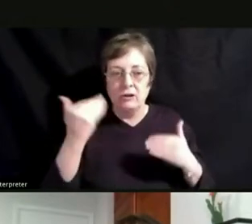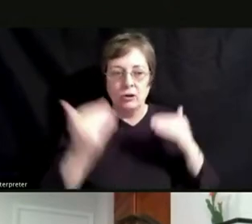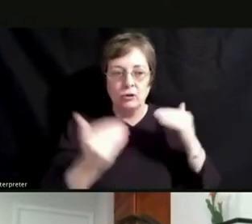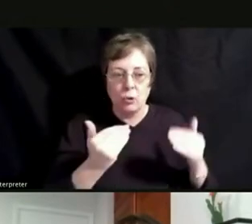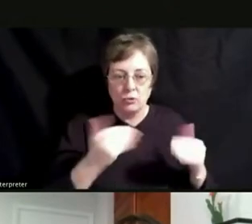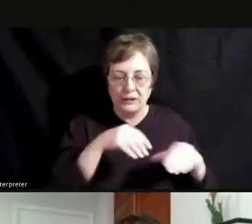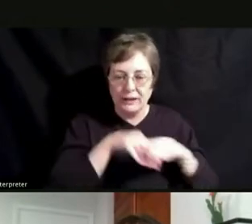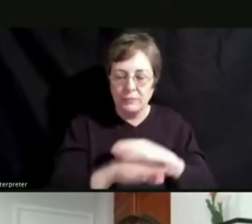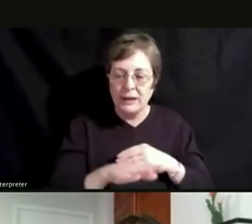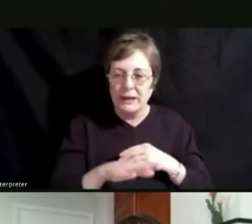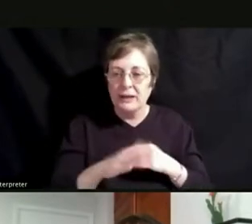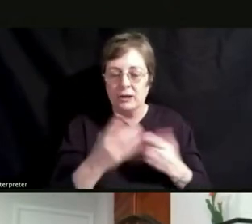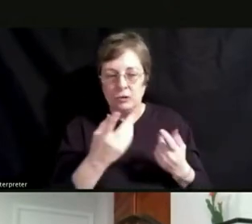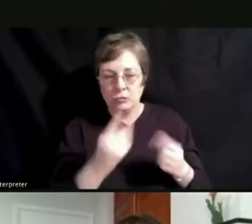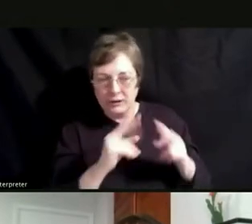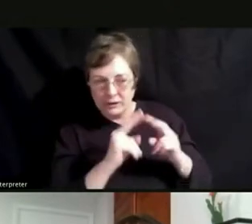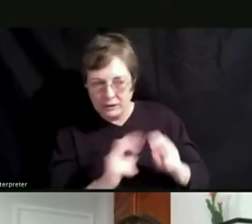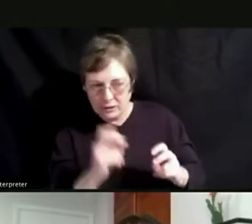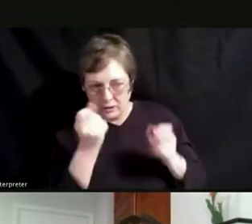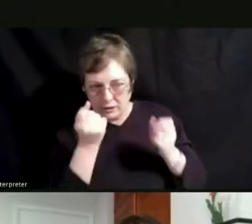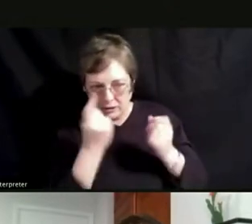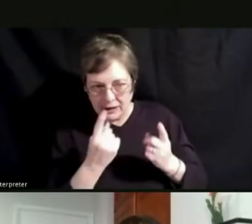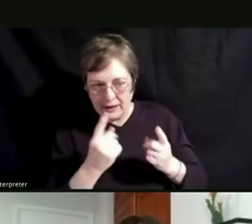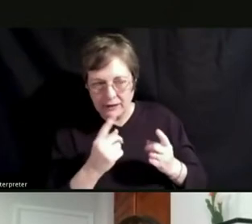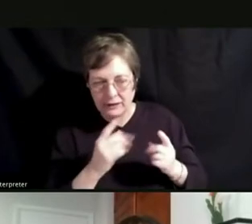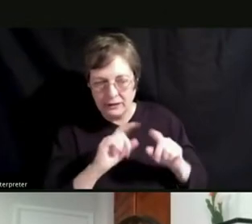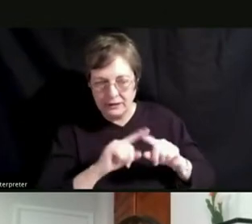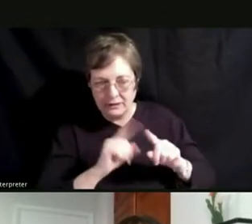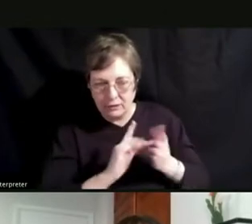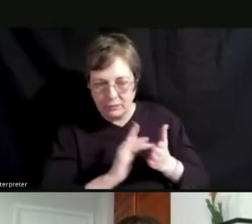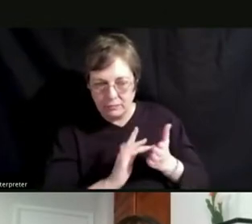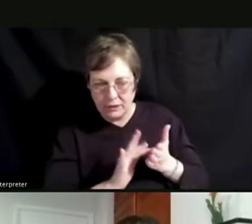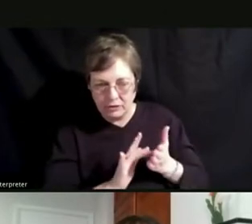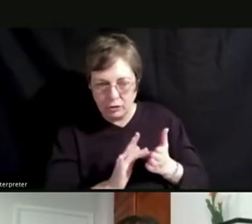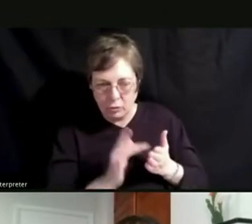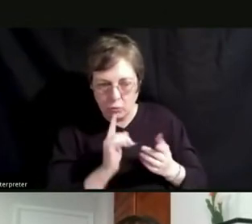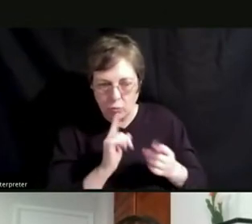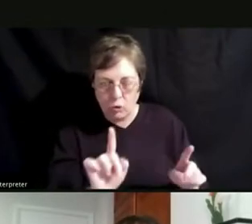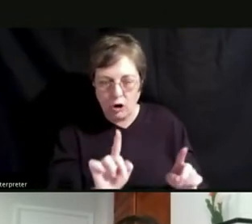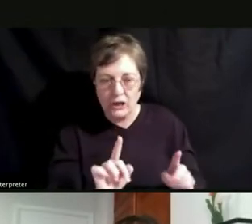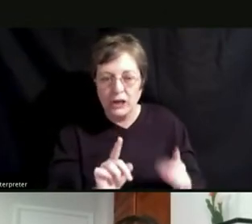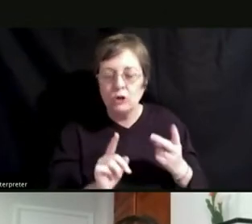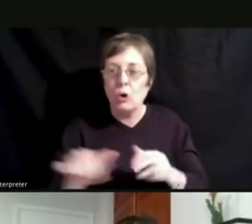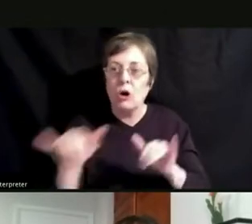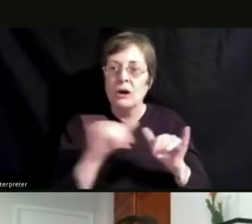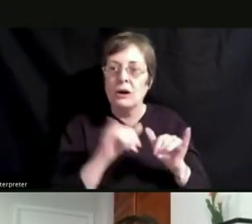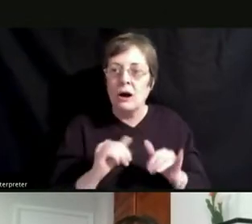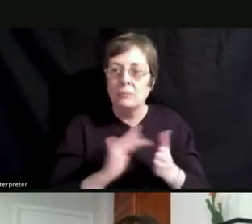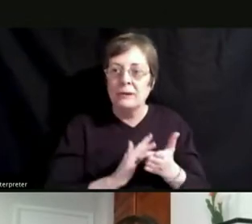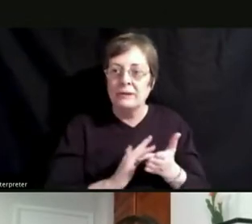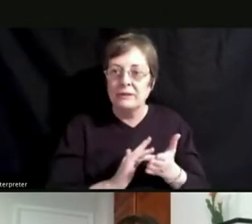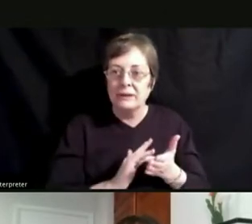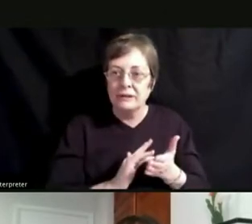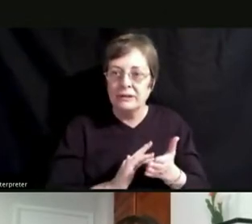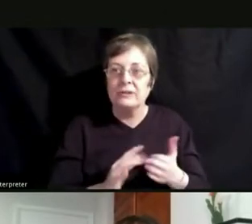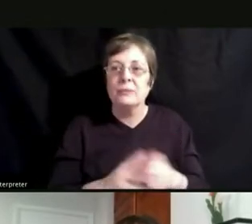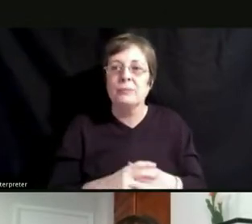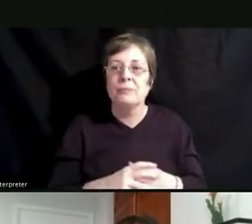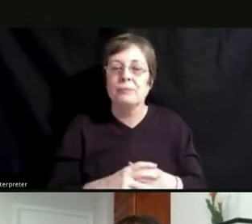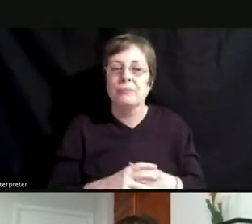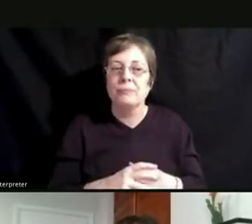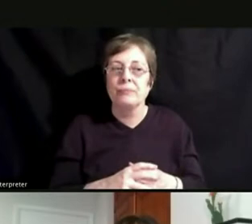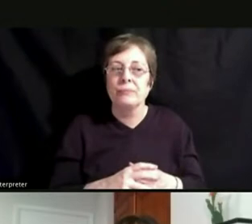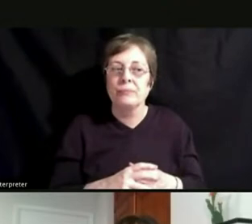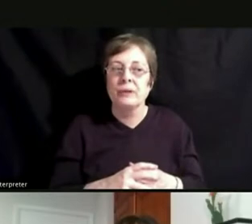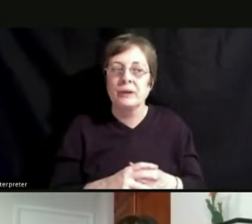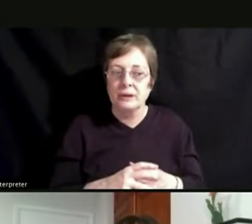trying to understand how different medications work, two of the most common medications, metformin and liraglutide. I do a lot of